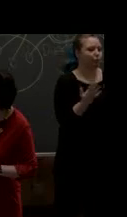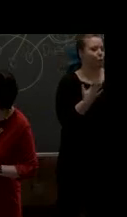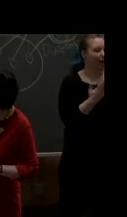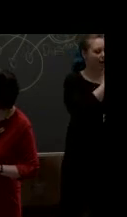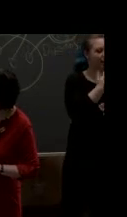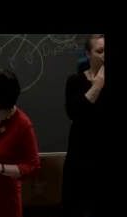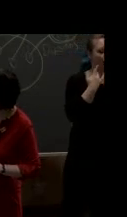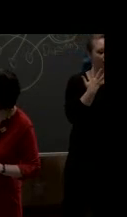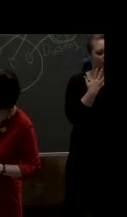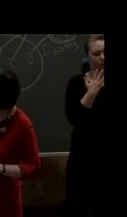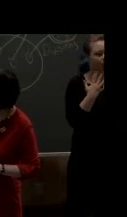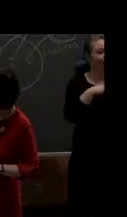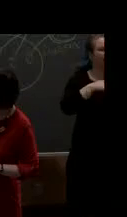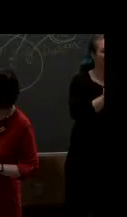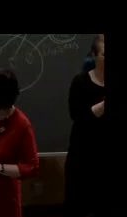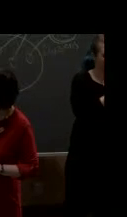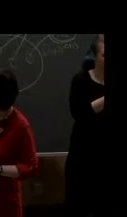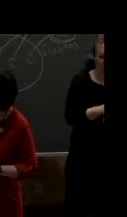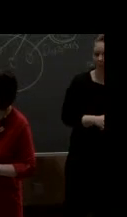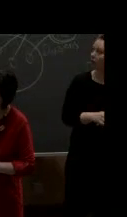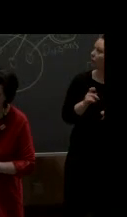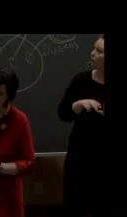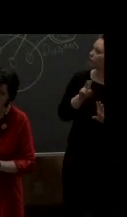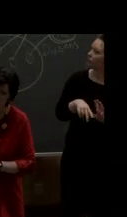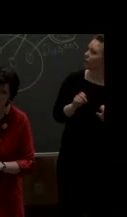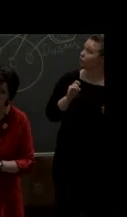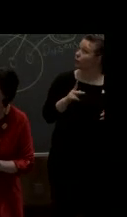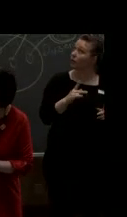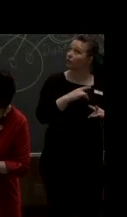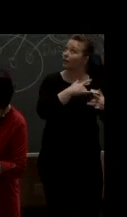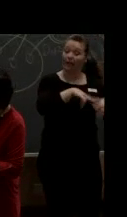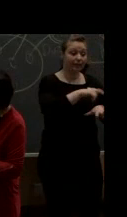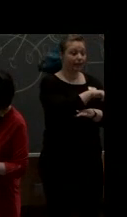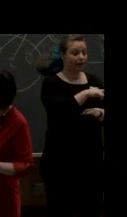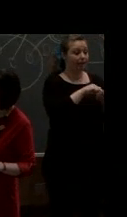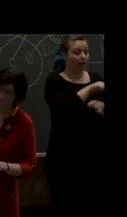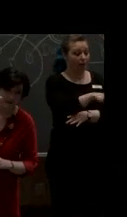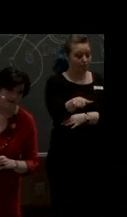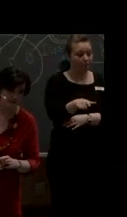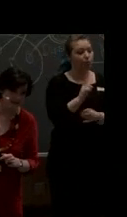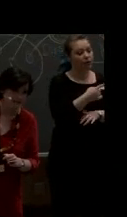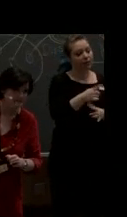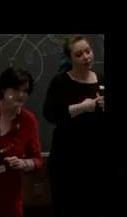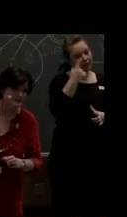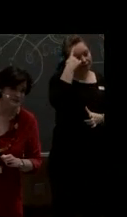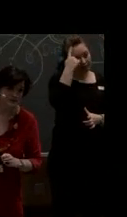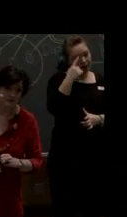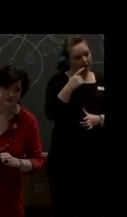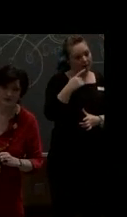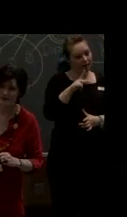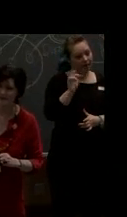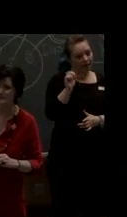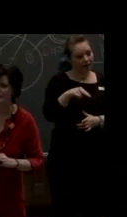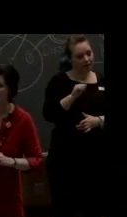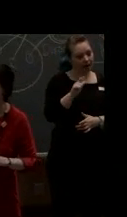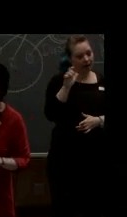that we get. I'm going to skip this one and go into right leaders. You may recognize Ken Allen. This is from our